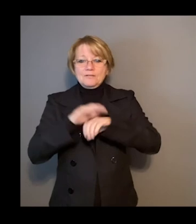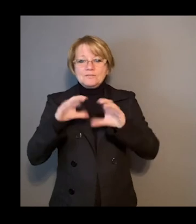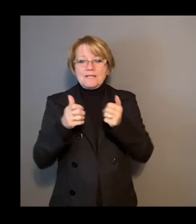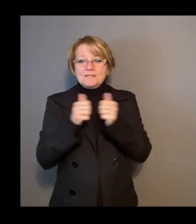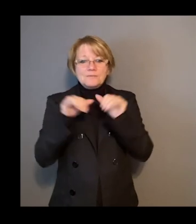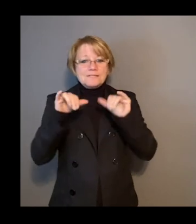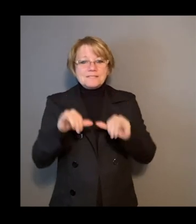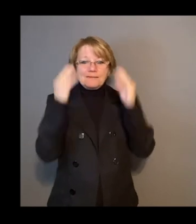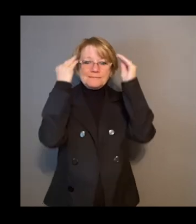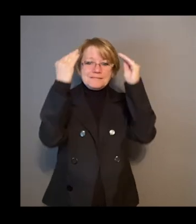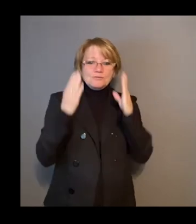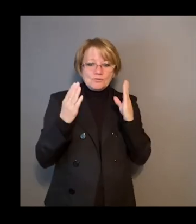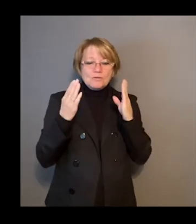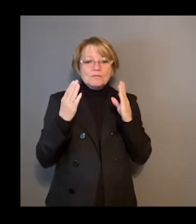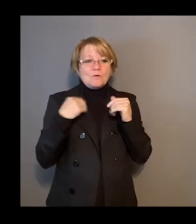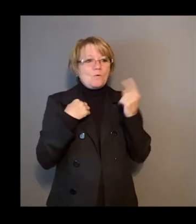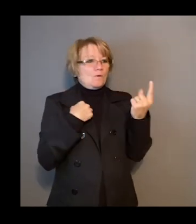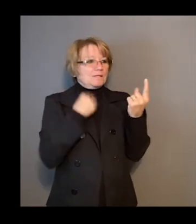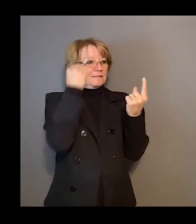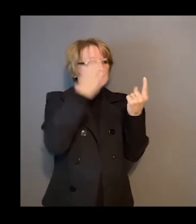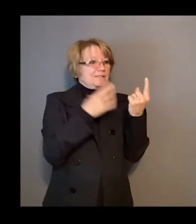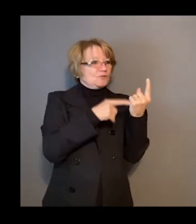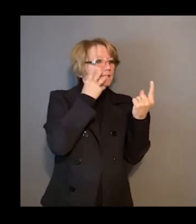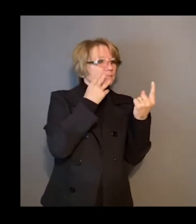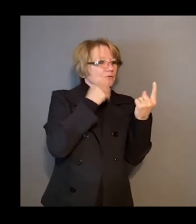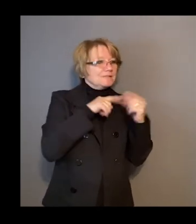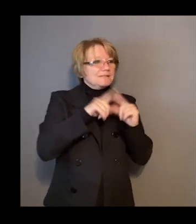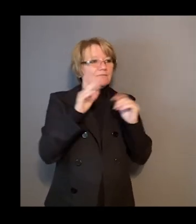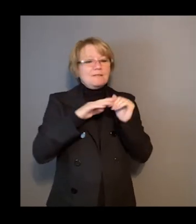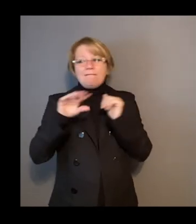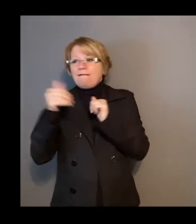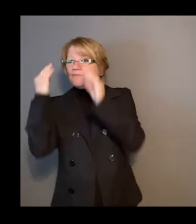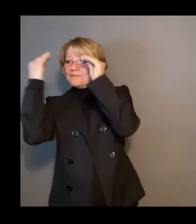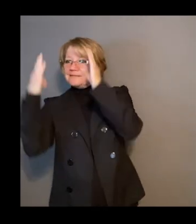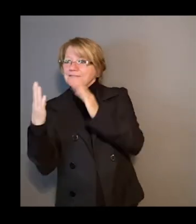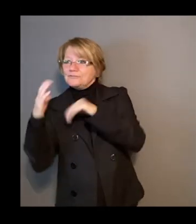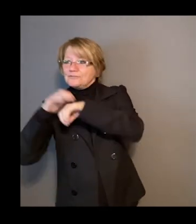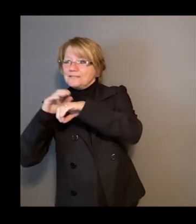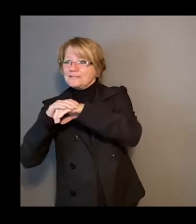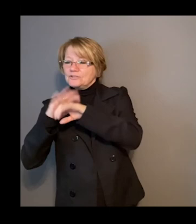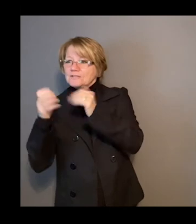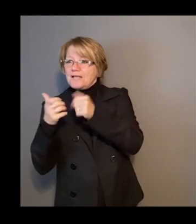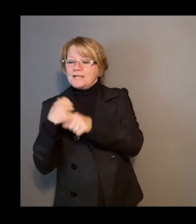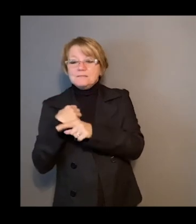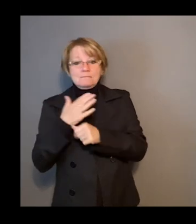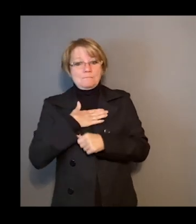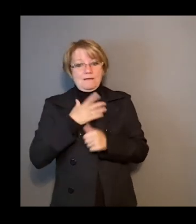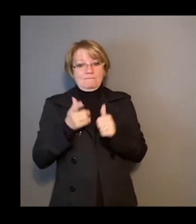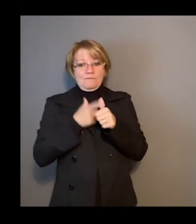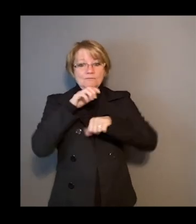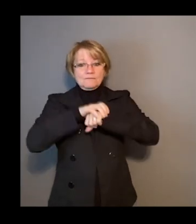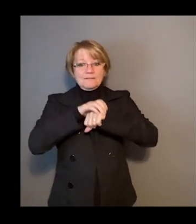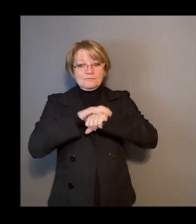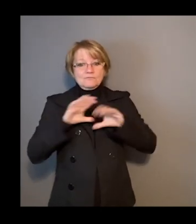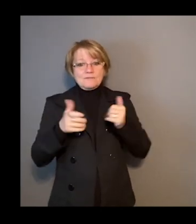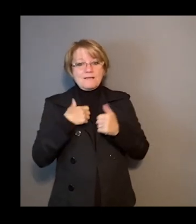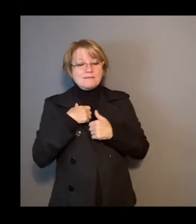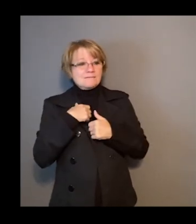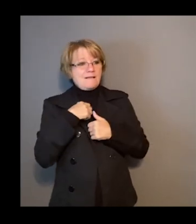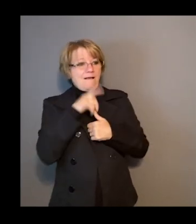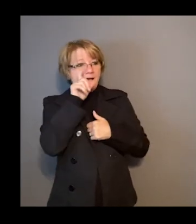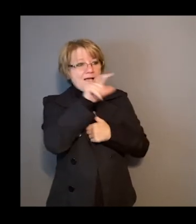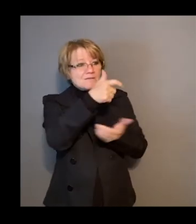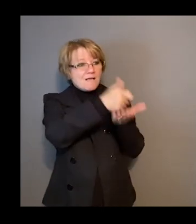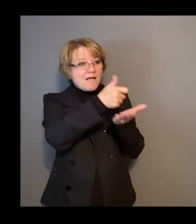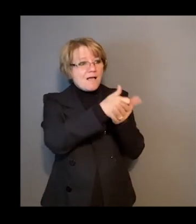As I said, I failed my first English class and your teacher could care less. I was asking for help and he was like, well, you need to do it this way.